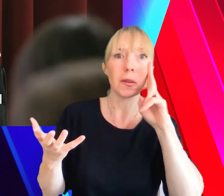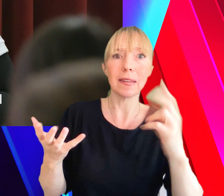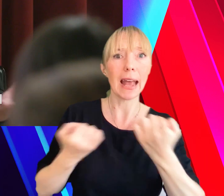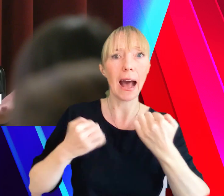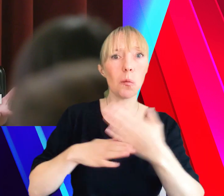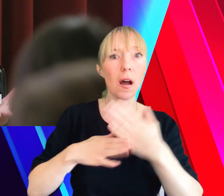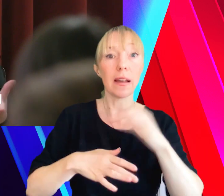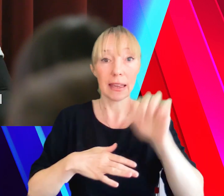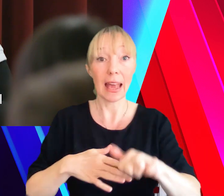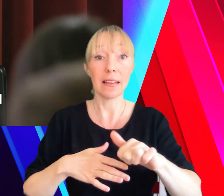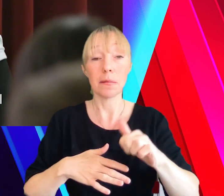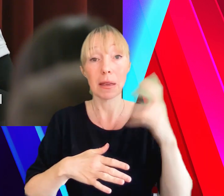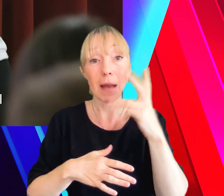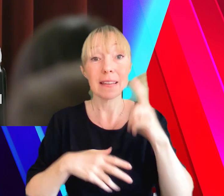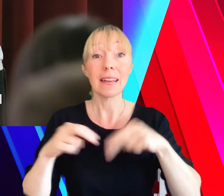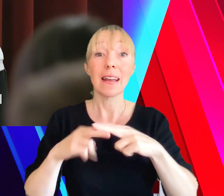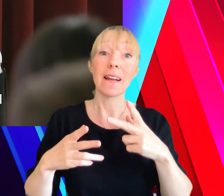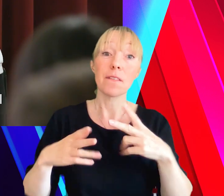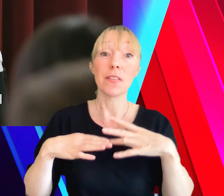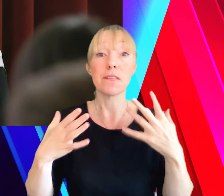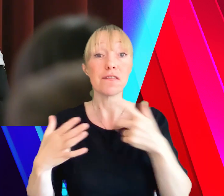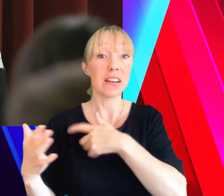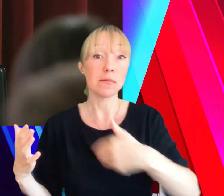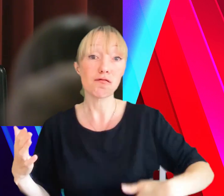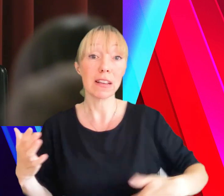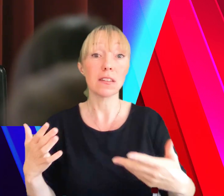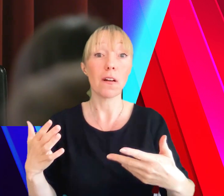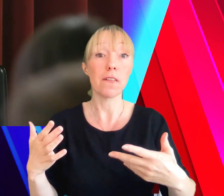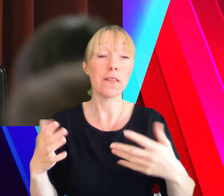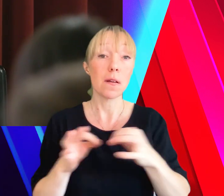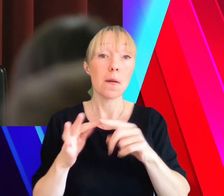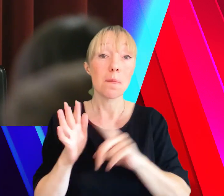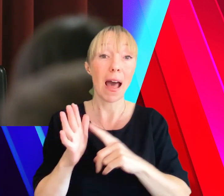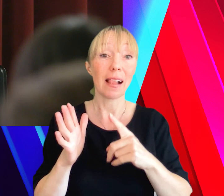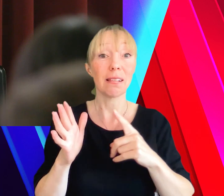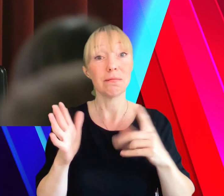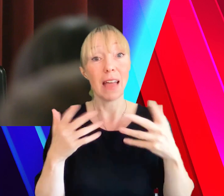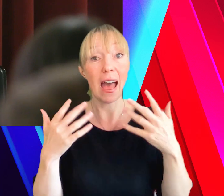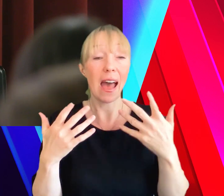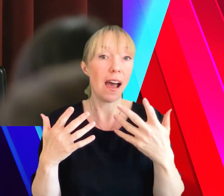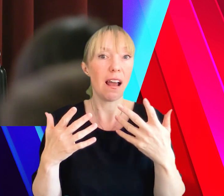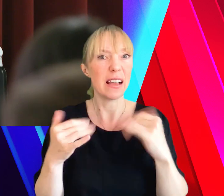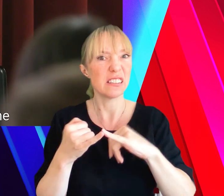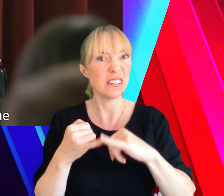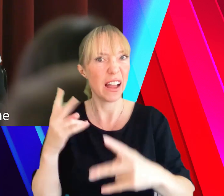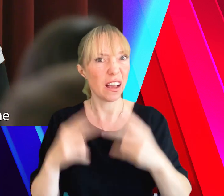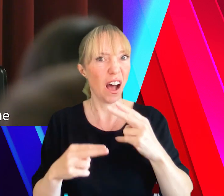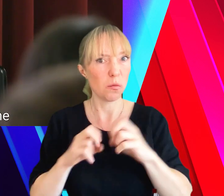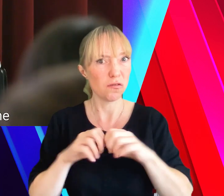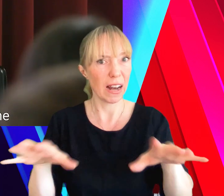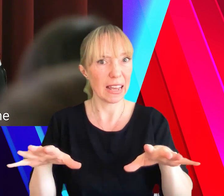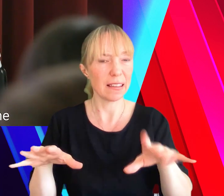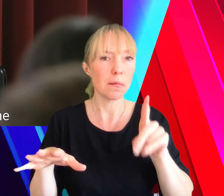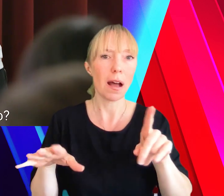love it, where do we want to see it? I mean, yes, it'd be amazing if like the, you know, Fresh Prince of Bel-Air, like gritty like Snyder Cut came out, but is that